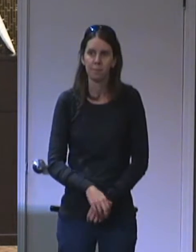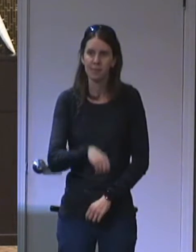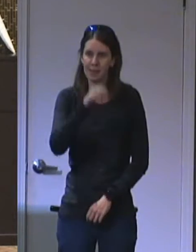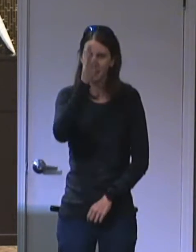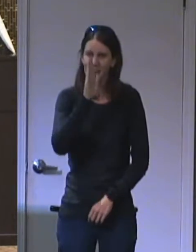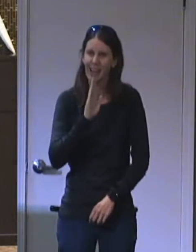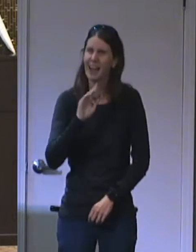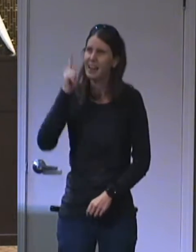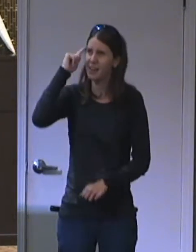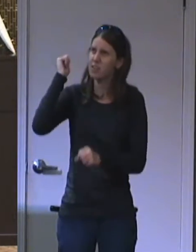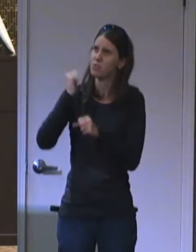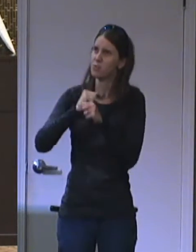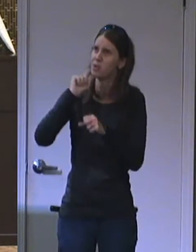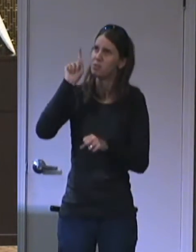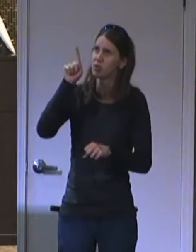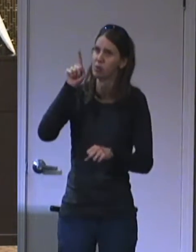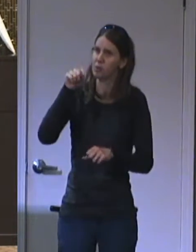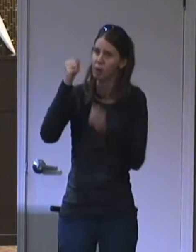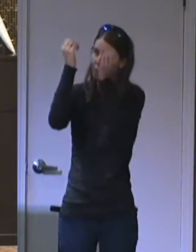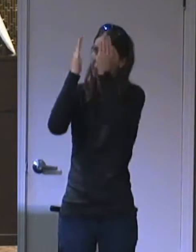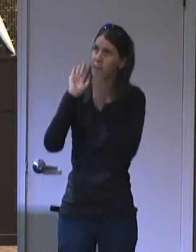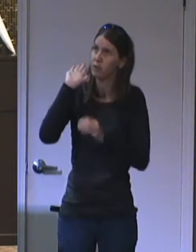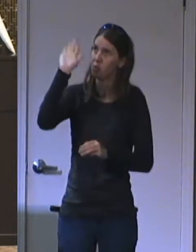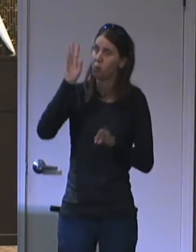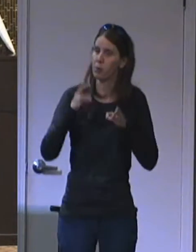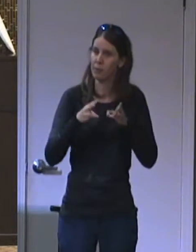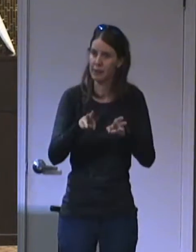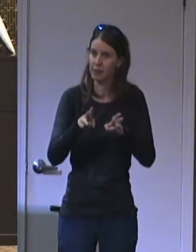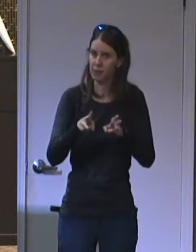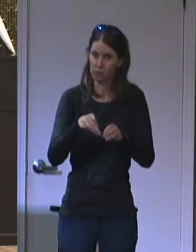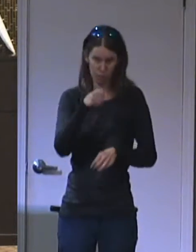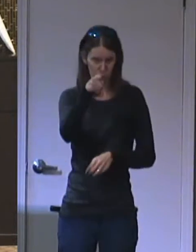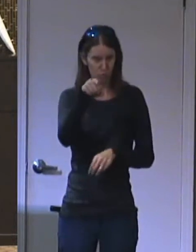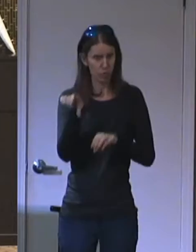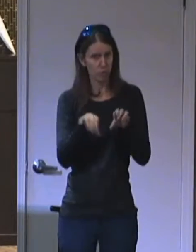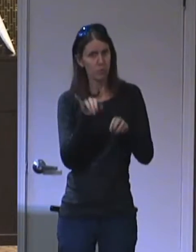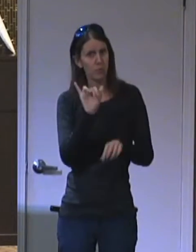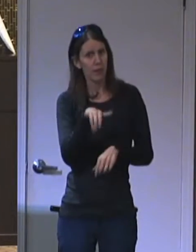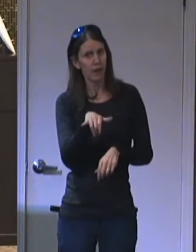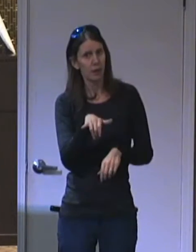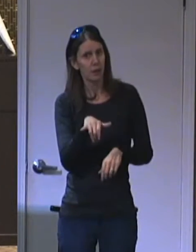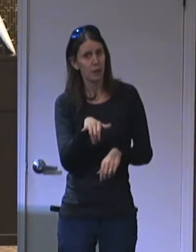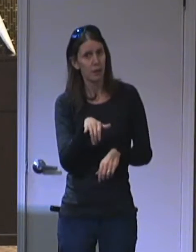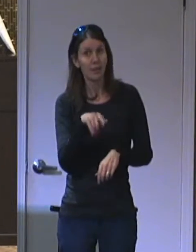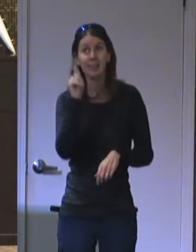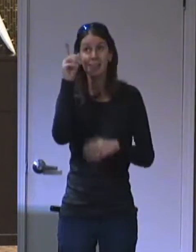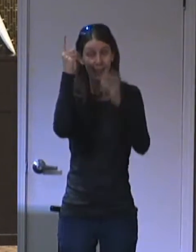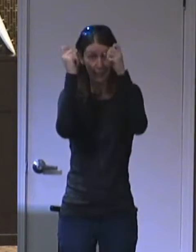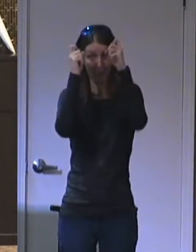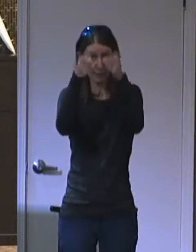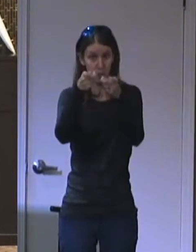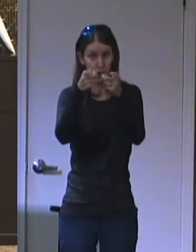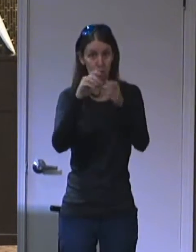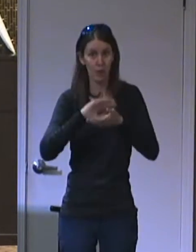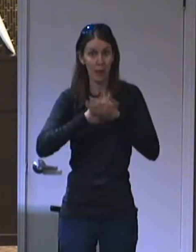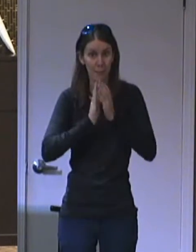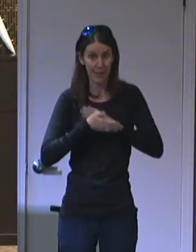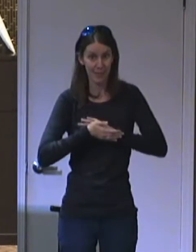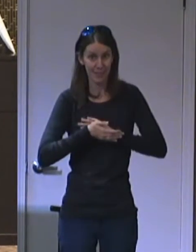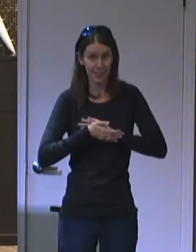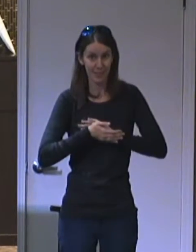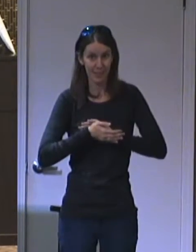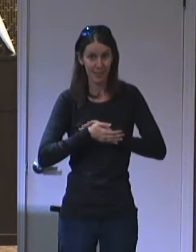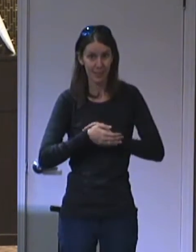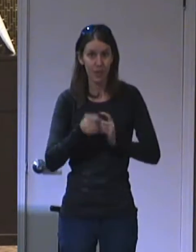God, I trust you. I'm going to do it your way. And when you do that, He'll give you a peace because you know it's the right